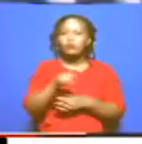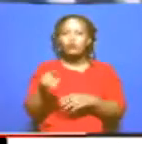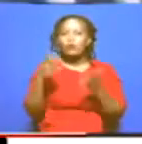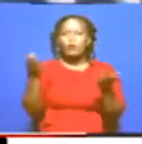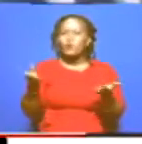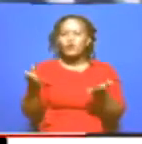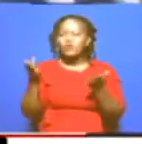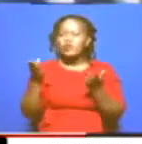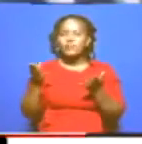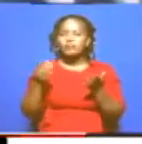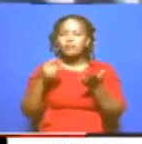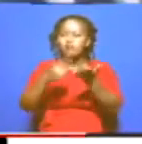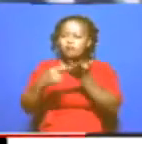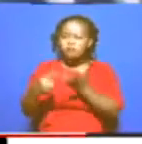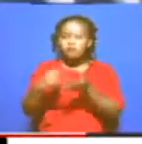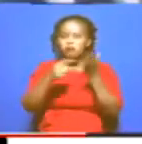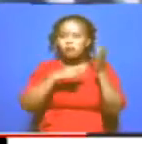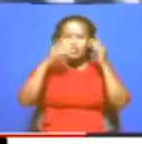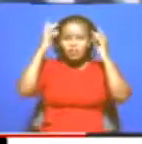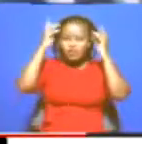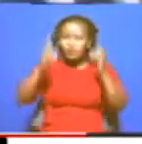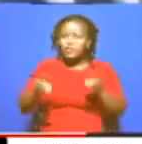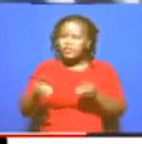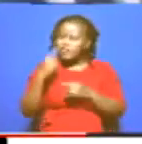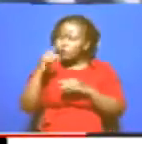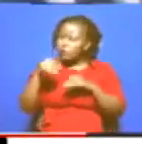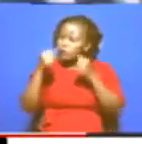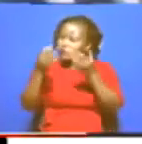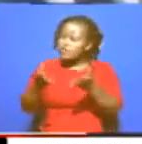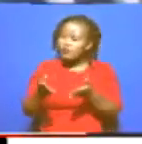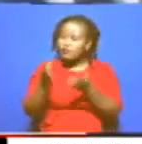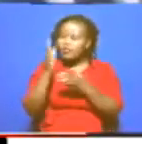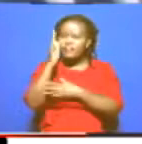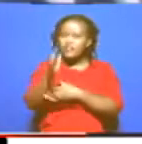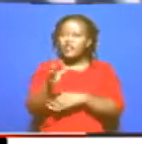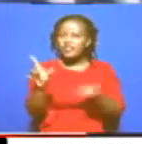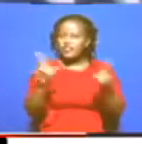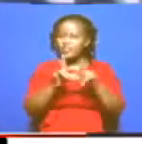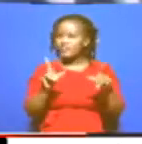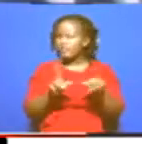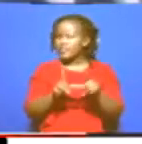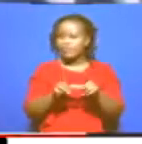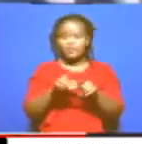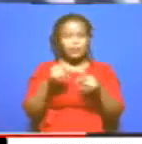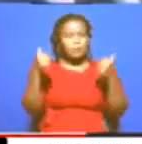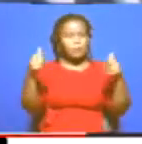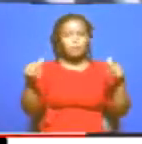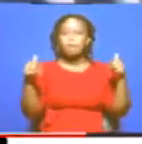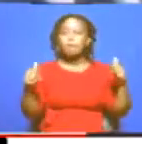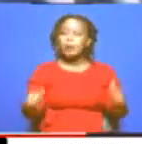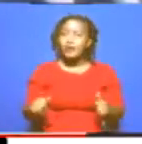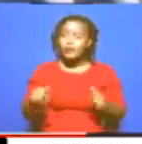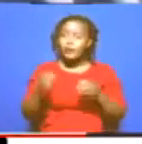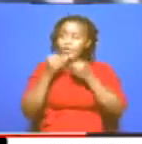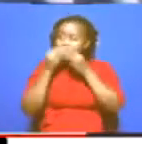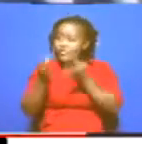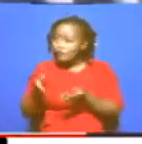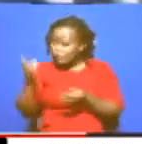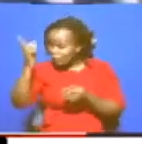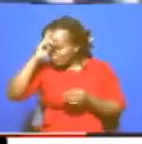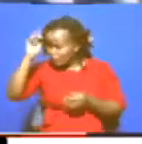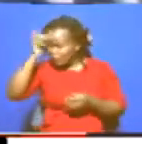who is getting direct ticket on the basis of that. So the information in the media